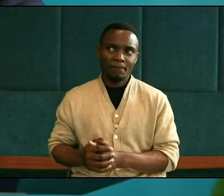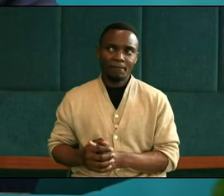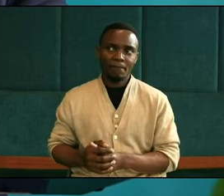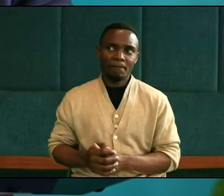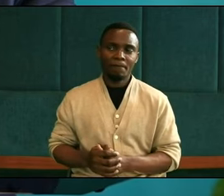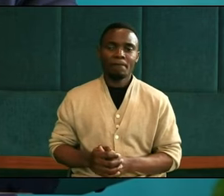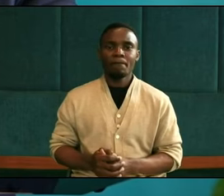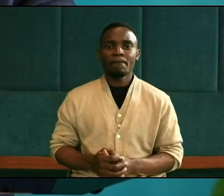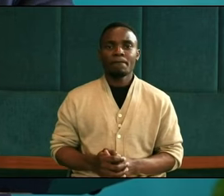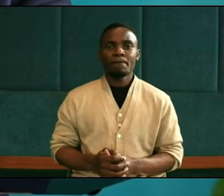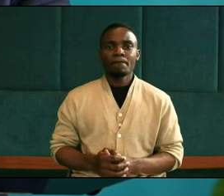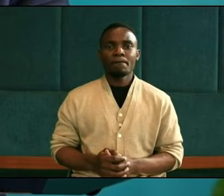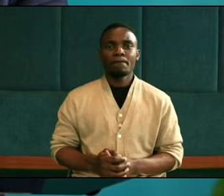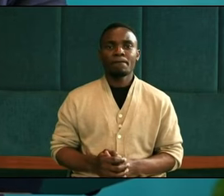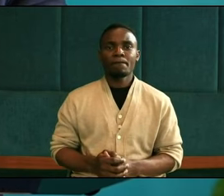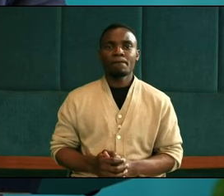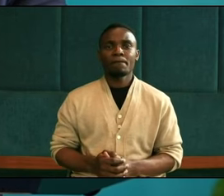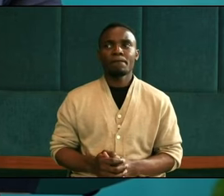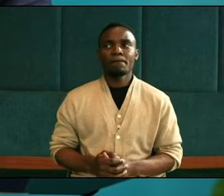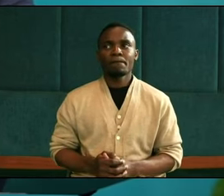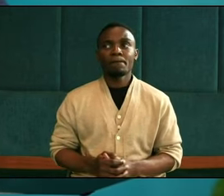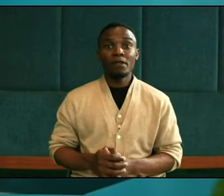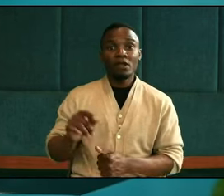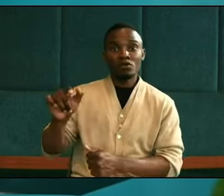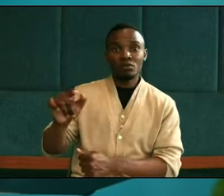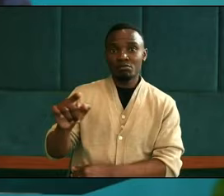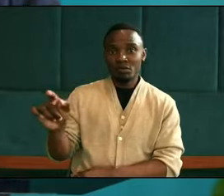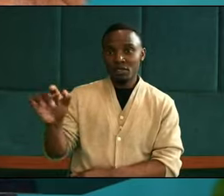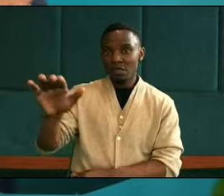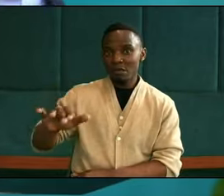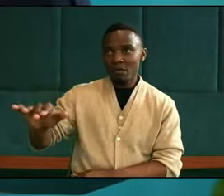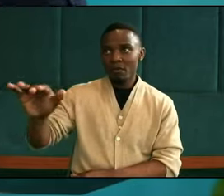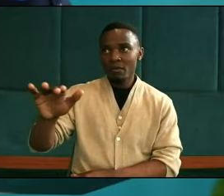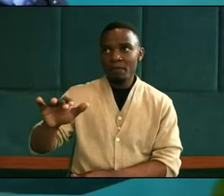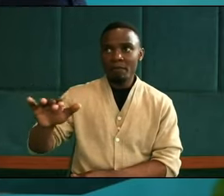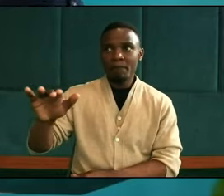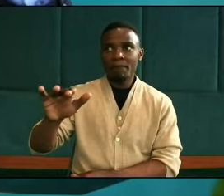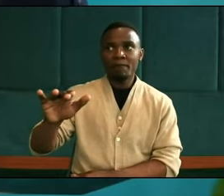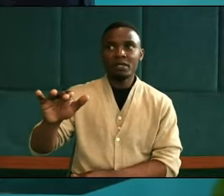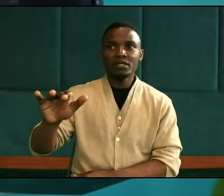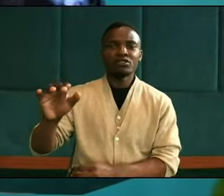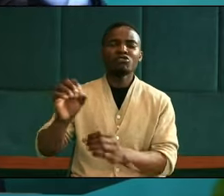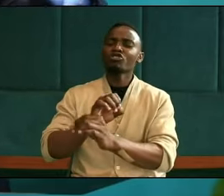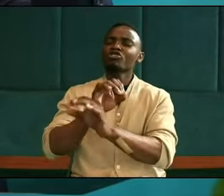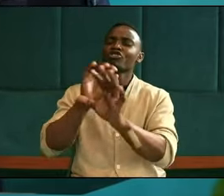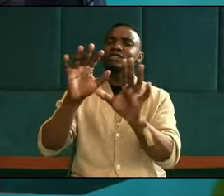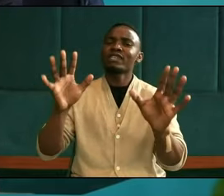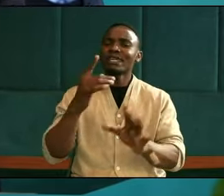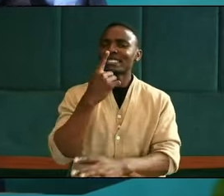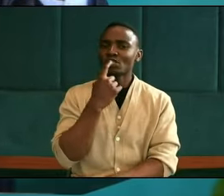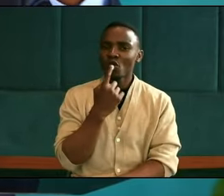records it. These Bozes, we are told, was like a shining white bright